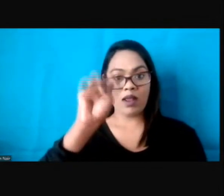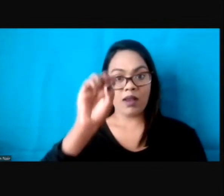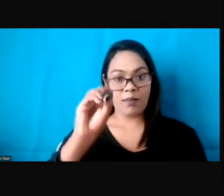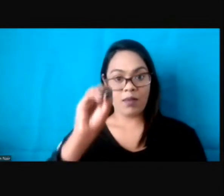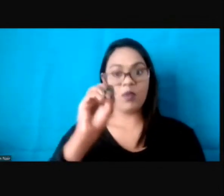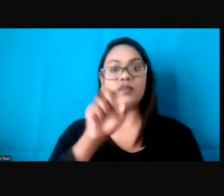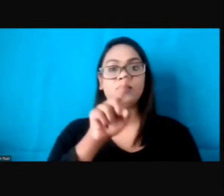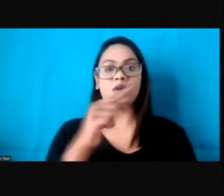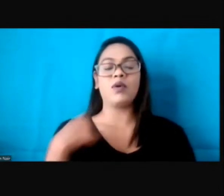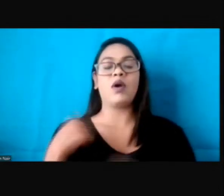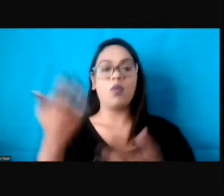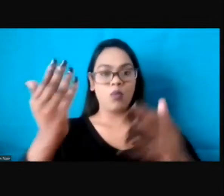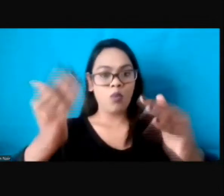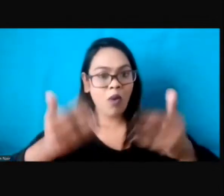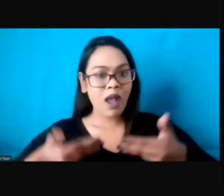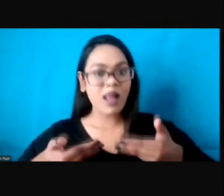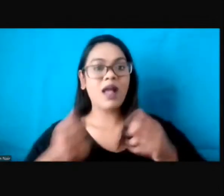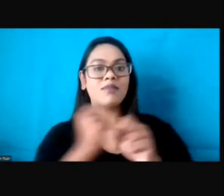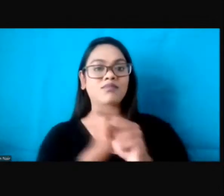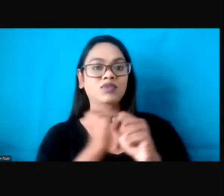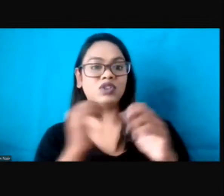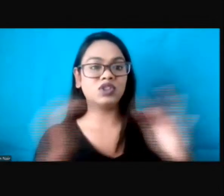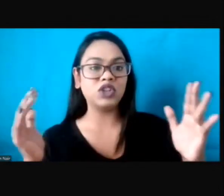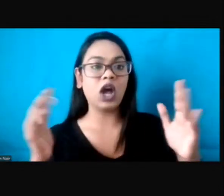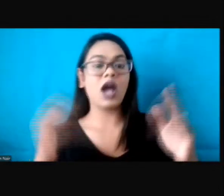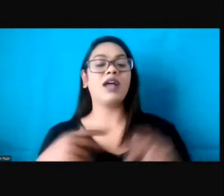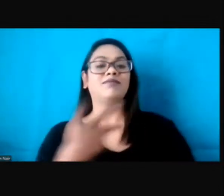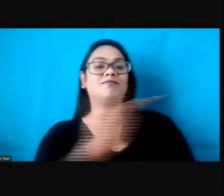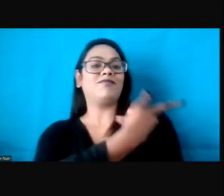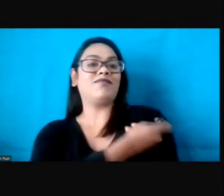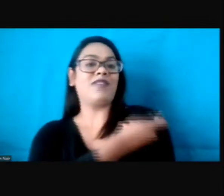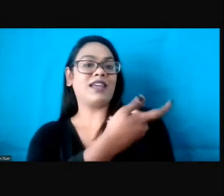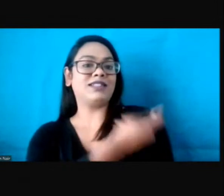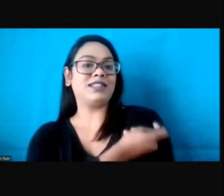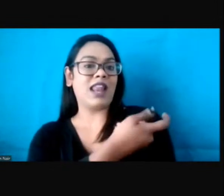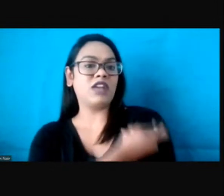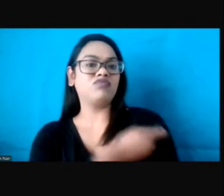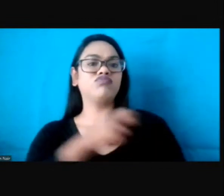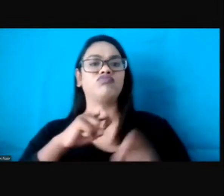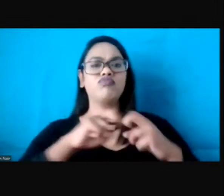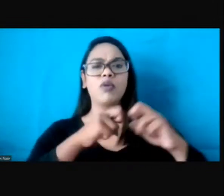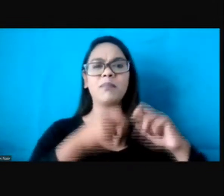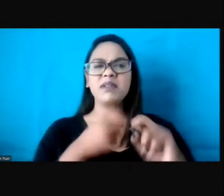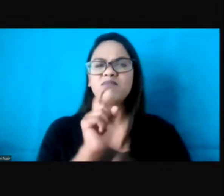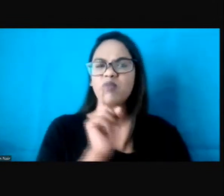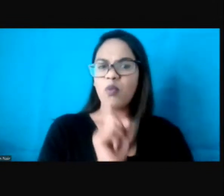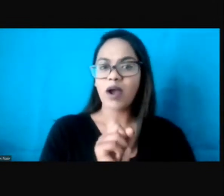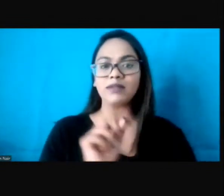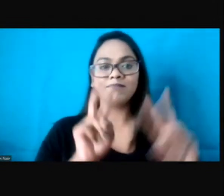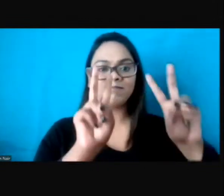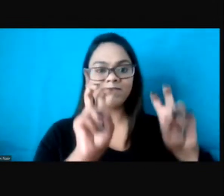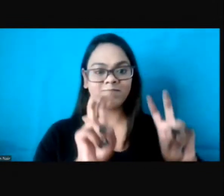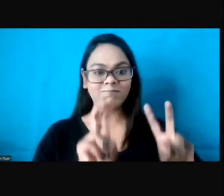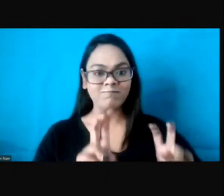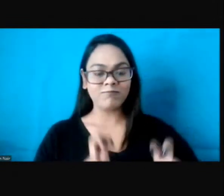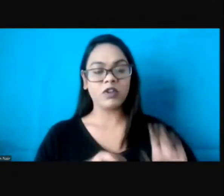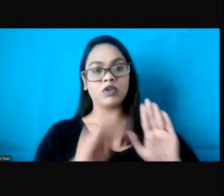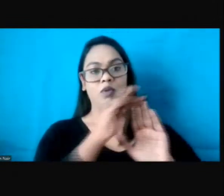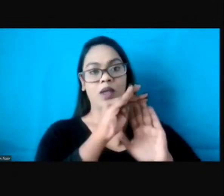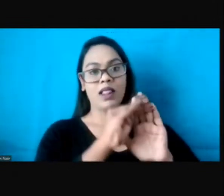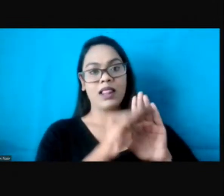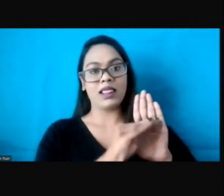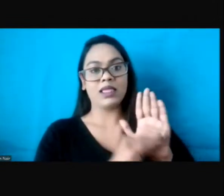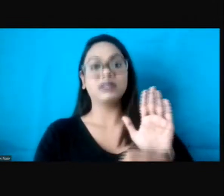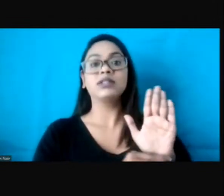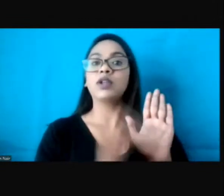the rollout of COVID-19 vaccination program is concerned. It's going to be followed by a presentation on an